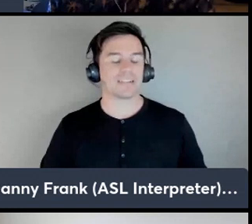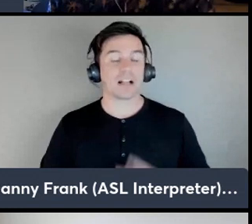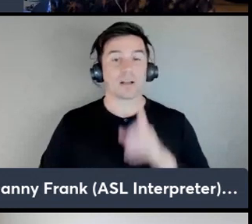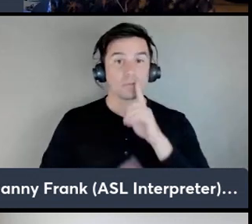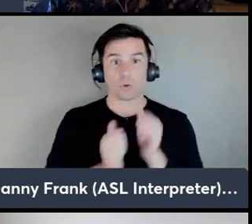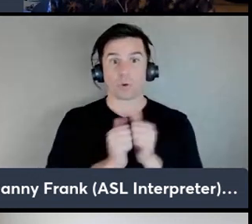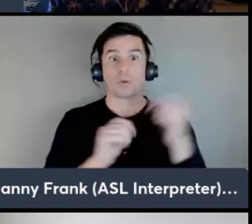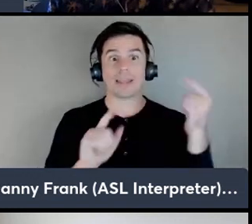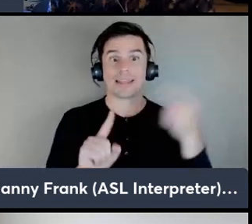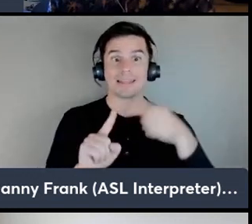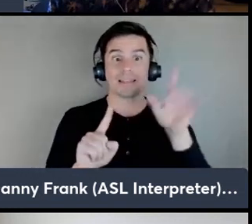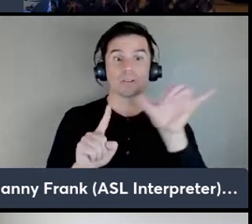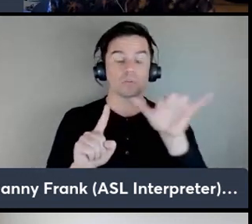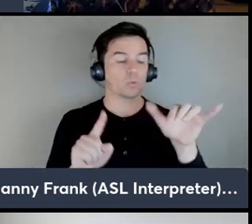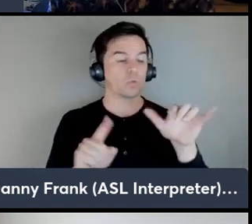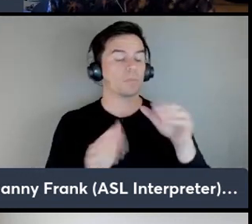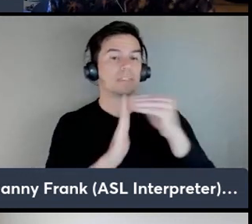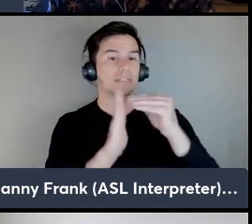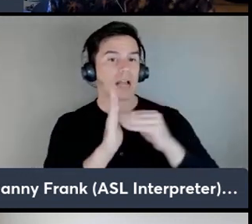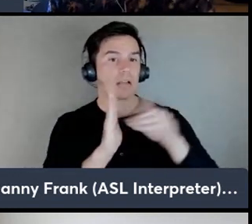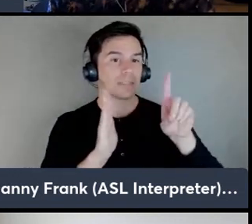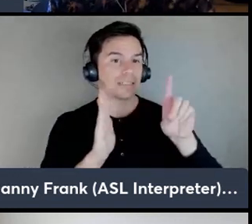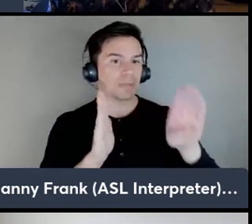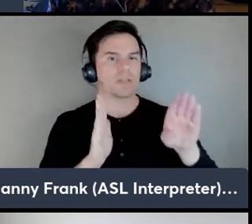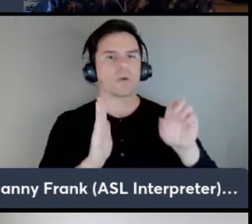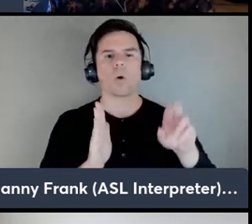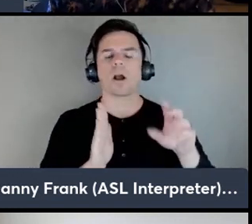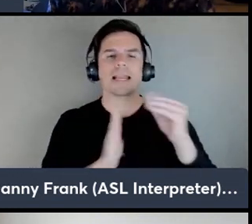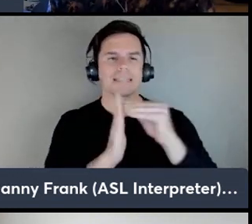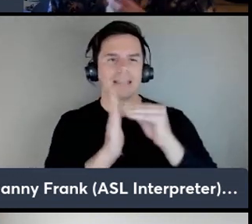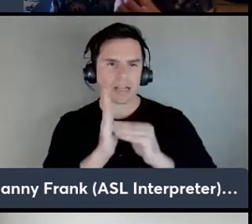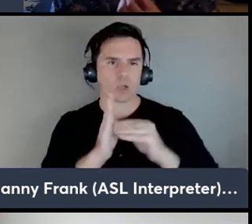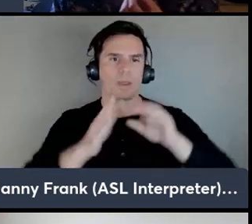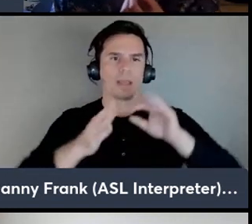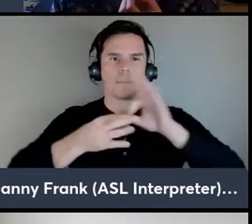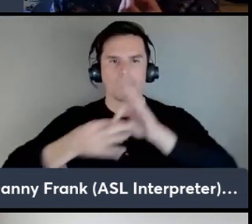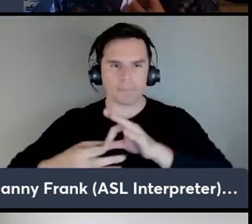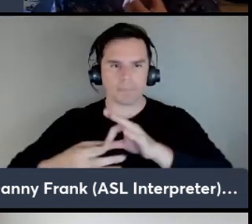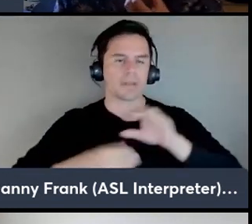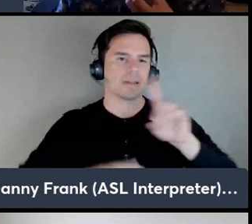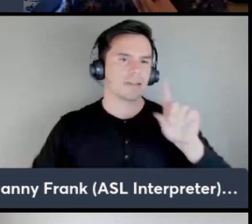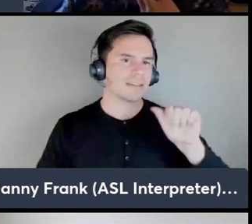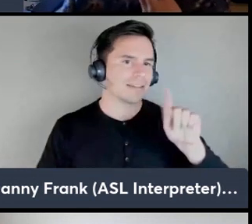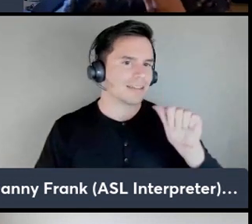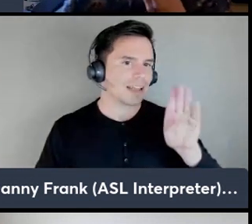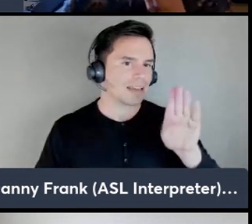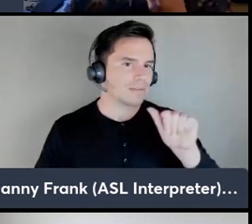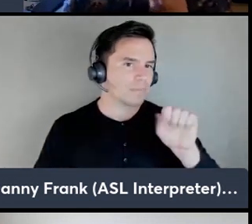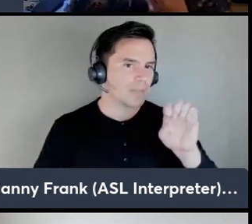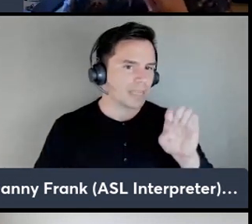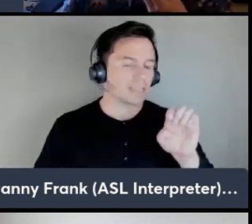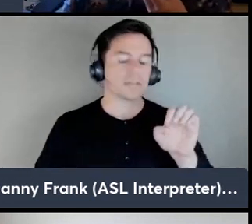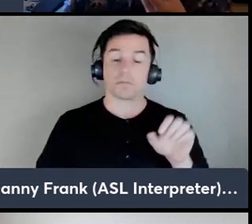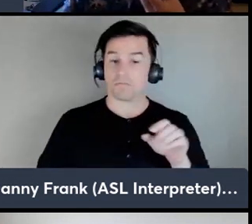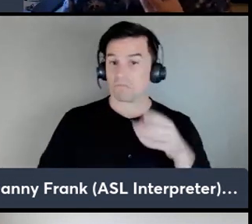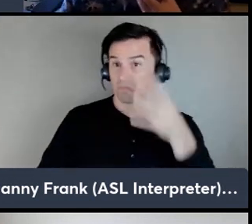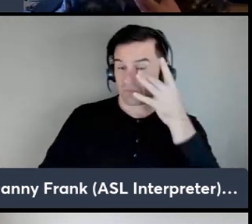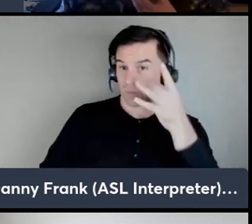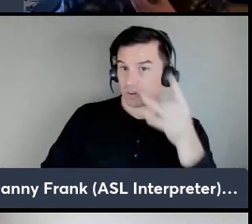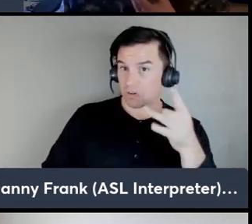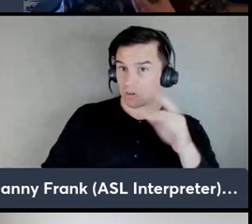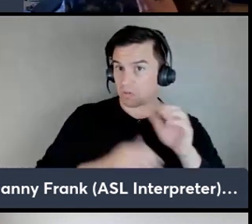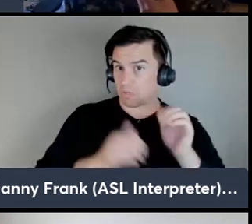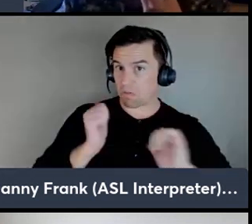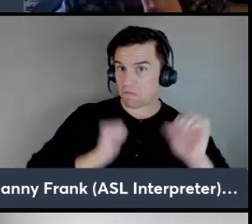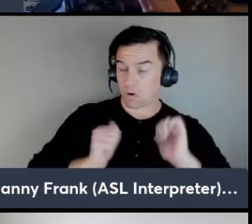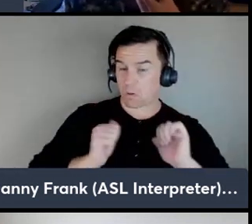like being a Documentdb or a document-based database, does it impact the performance at all? I think